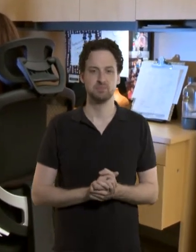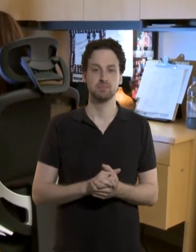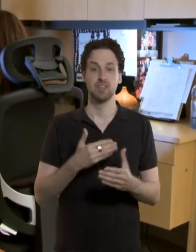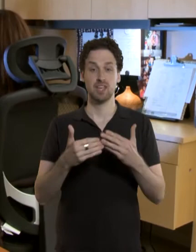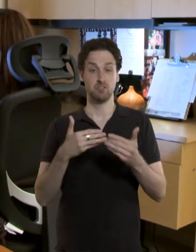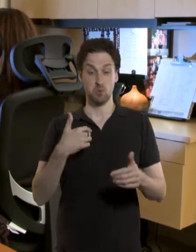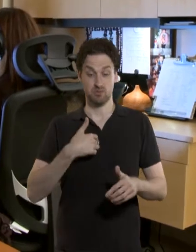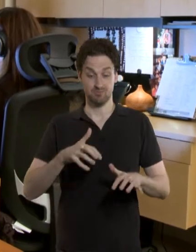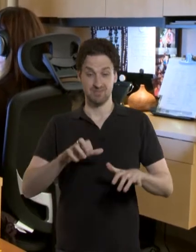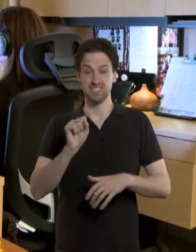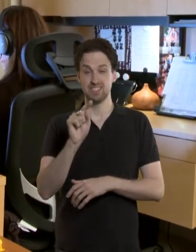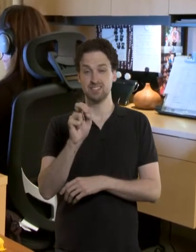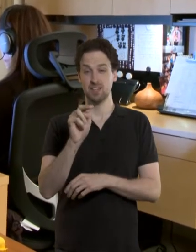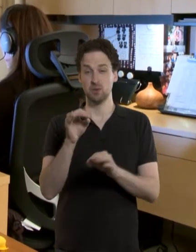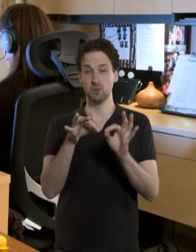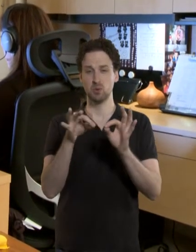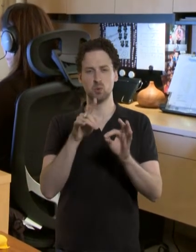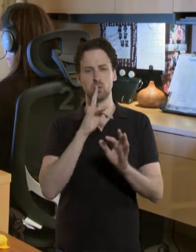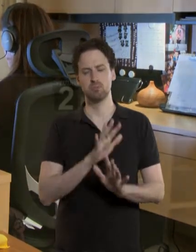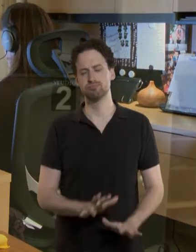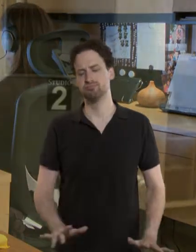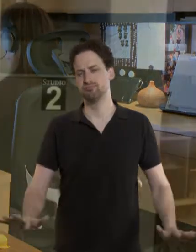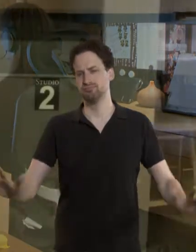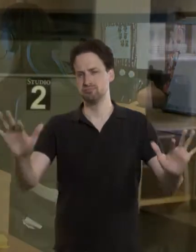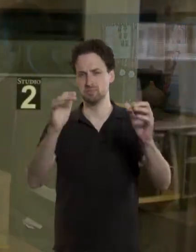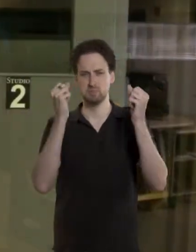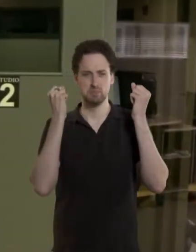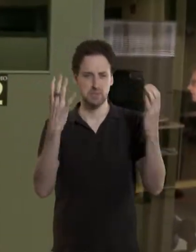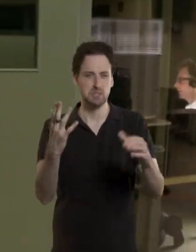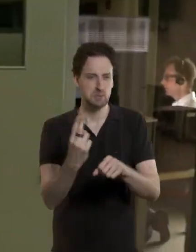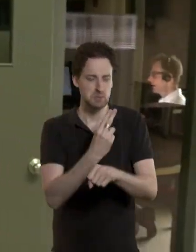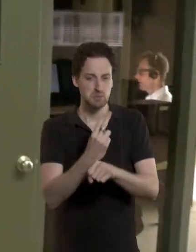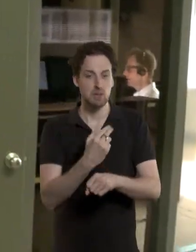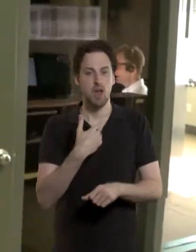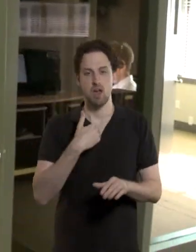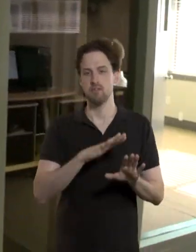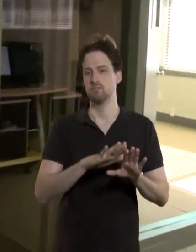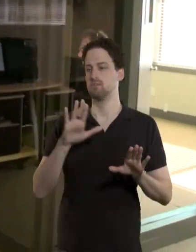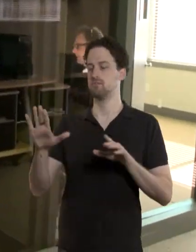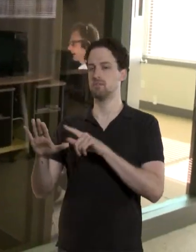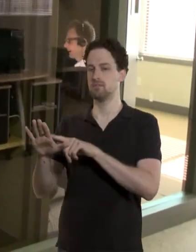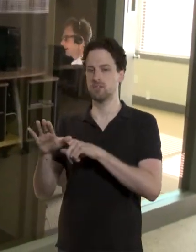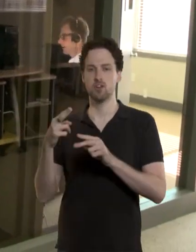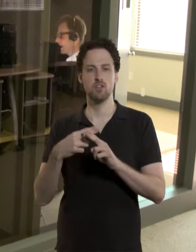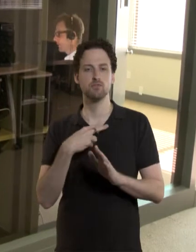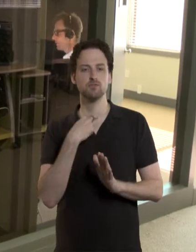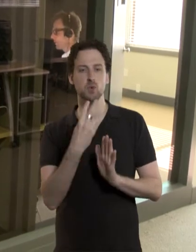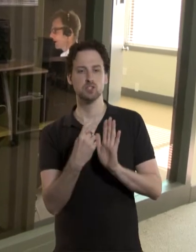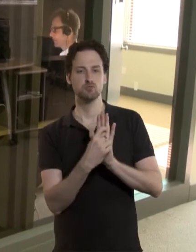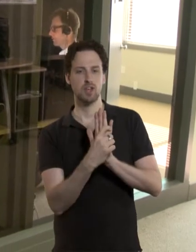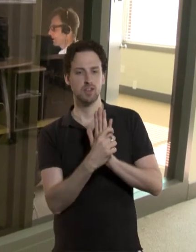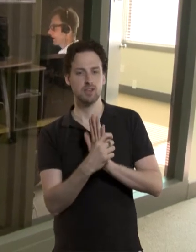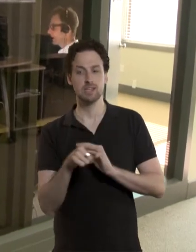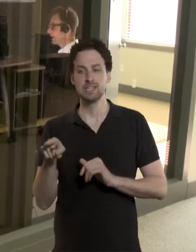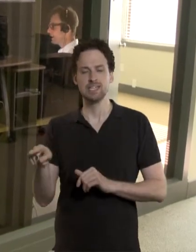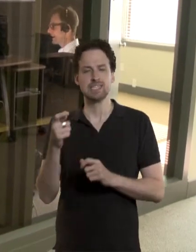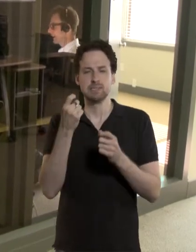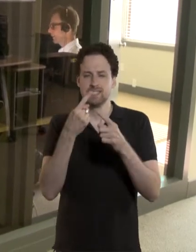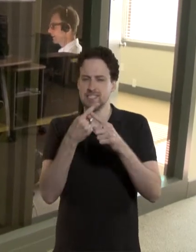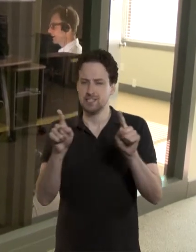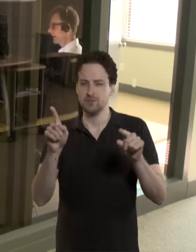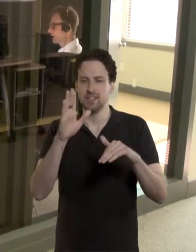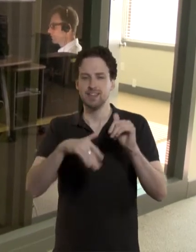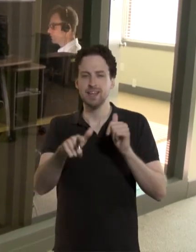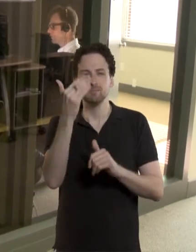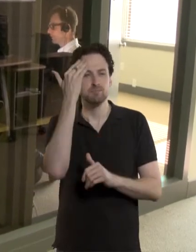accounts for the majority of live captioning in Canada, the other popular method is voice writing. Voice writing is different from